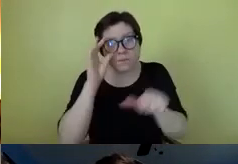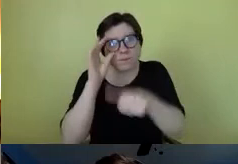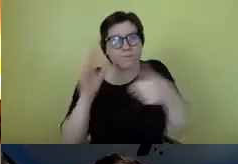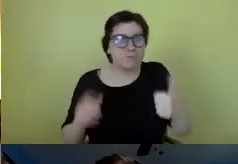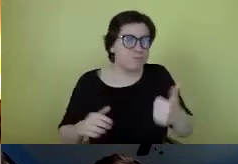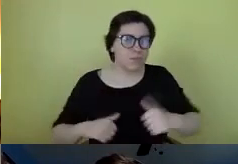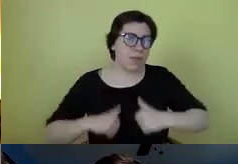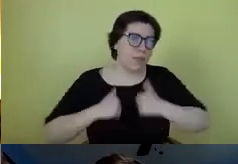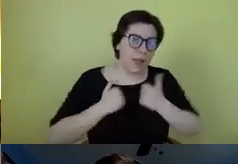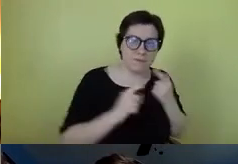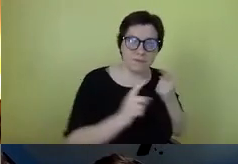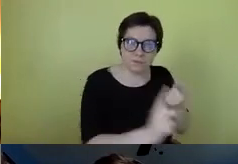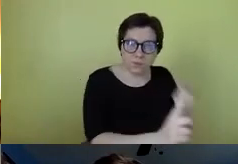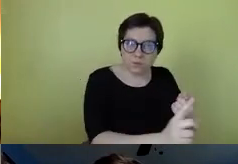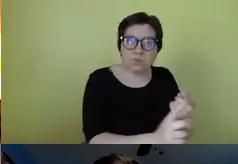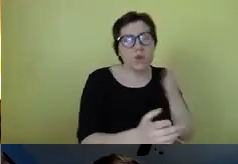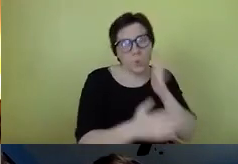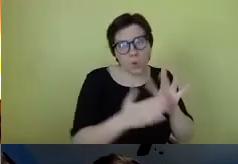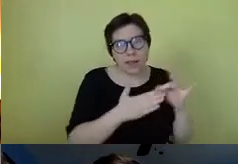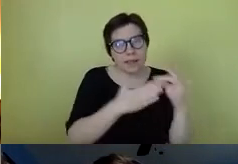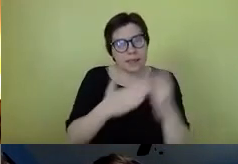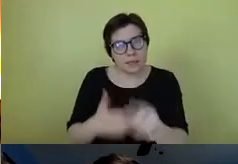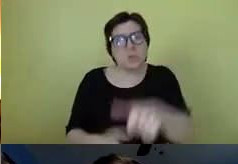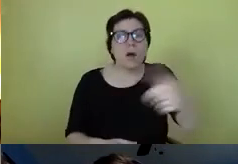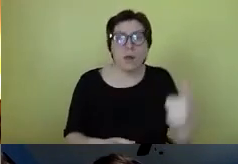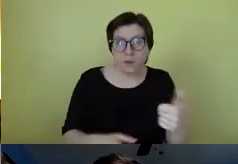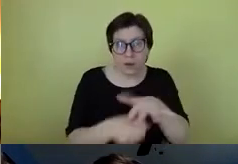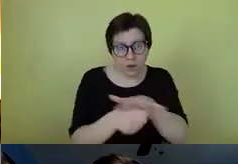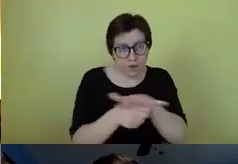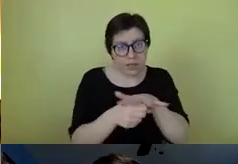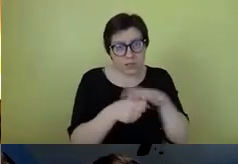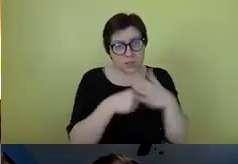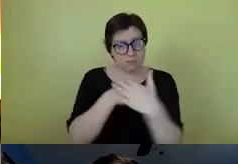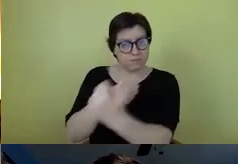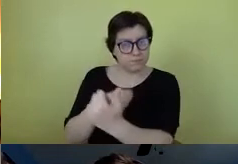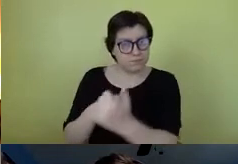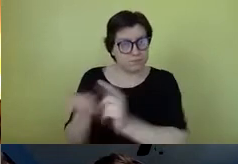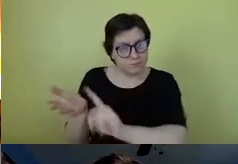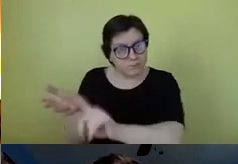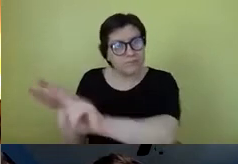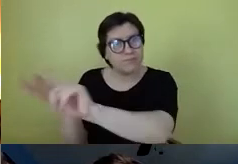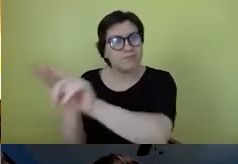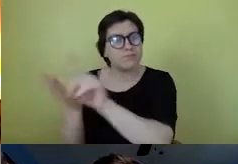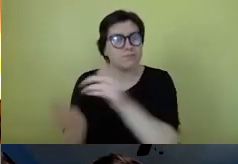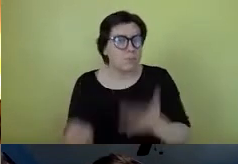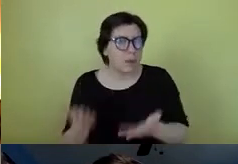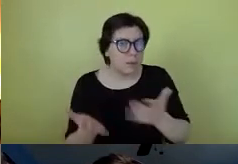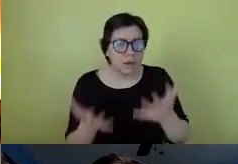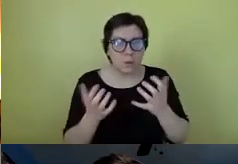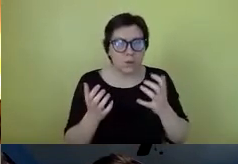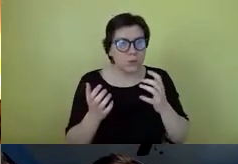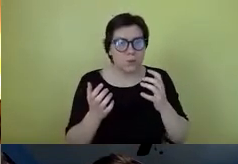lifestyles that would lead you into other areas of exploration. You want to make a